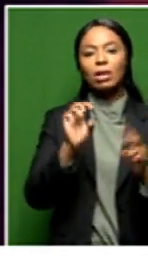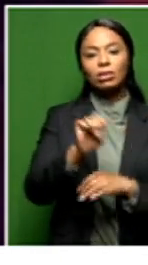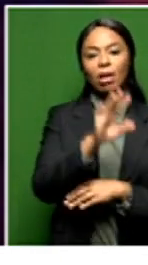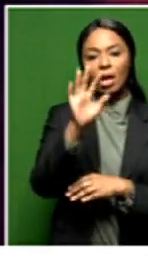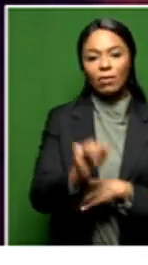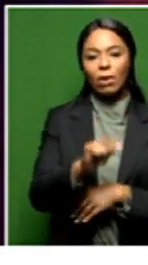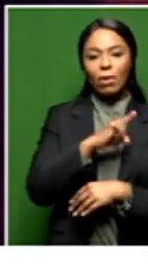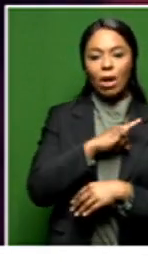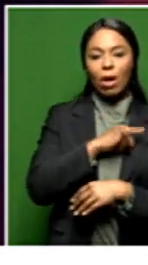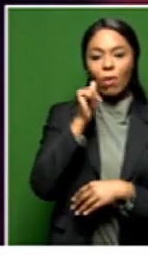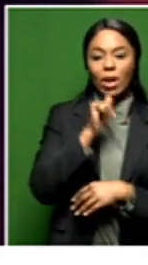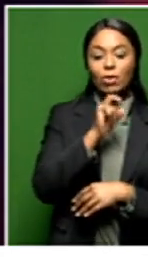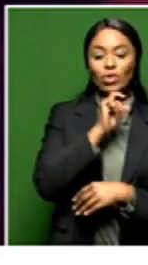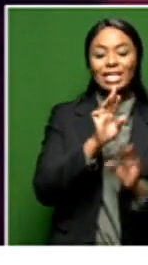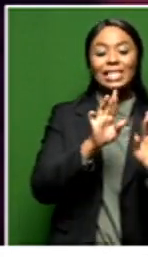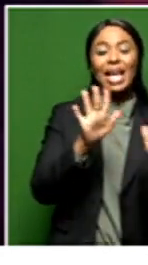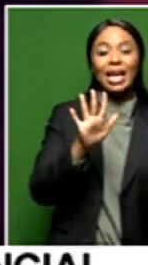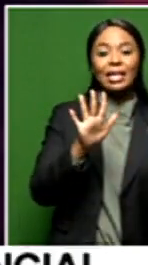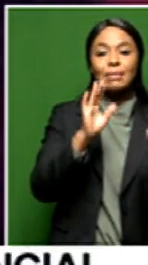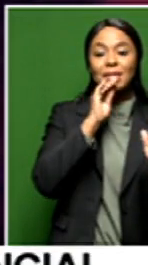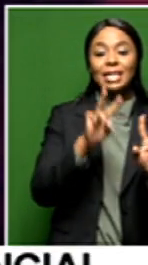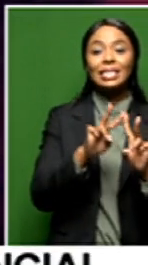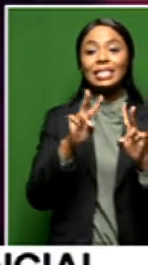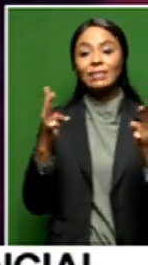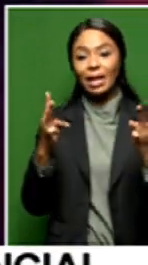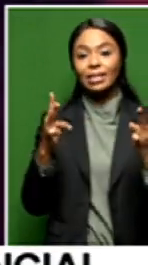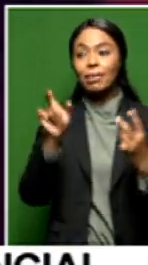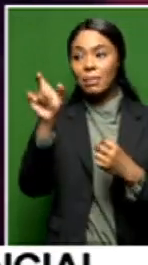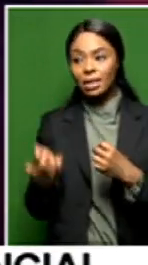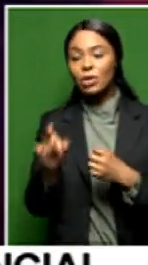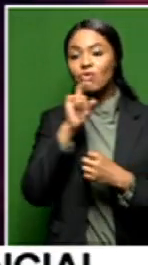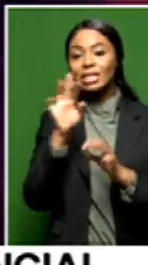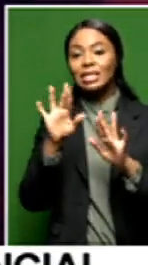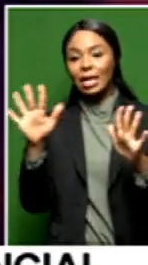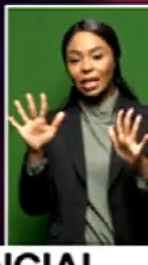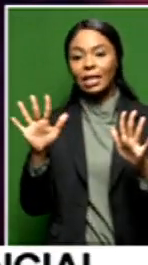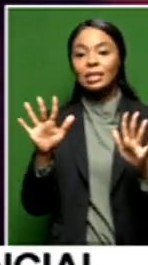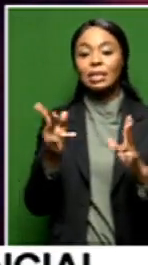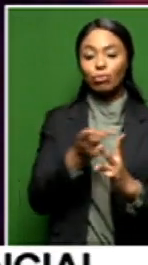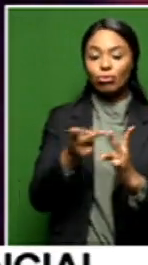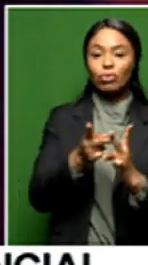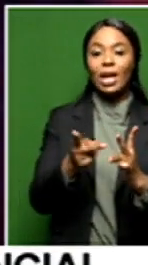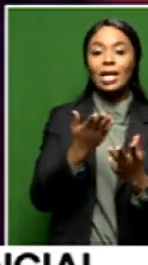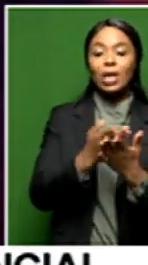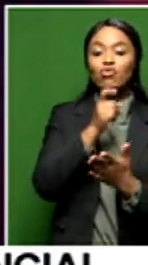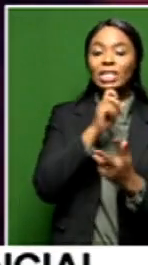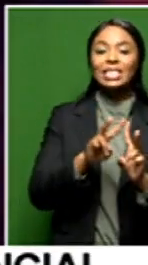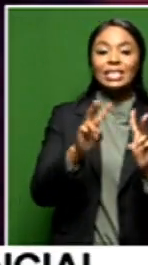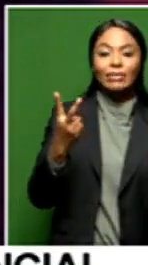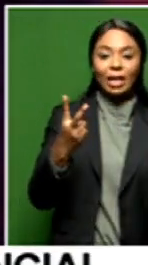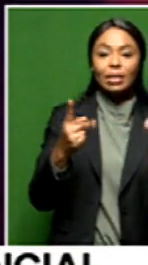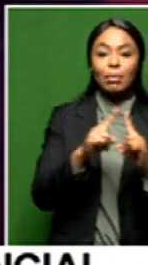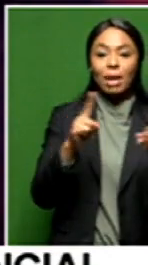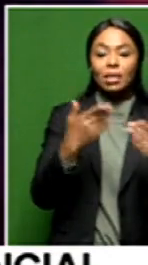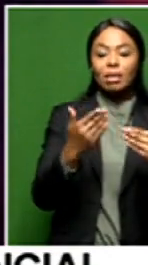how I use 10 Rand is very different. And the way we use those that 10 Rand can actually either accelerate our journey